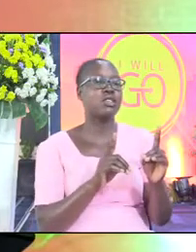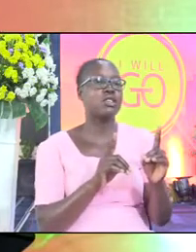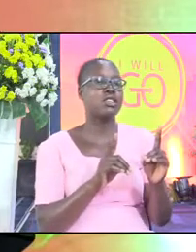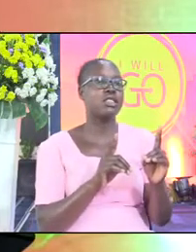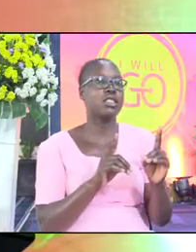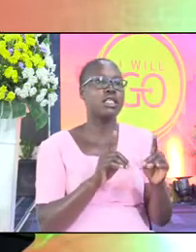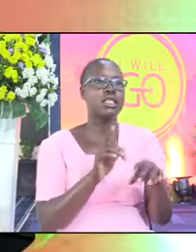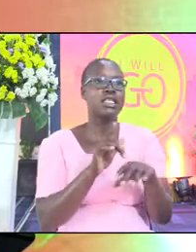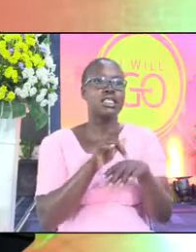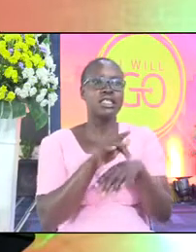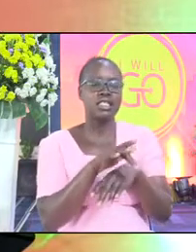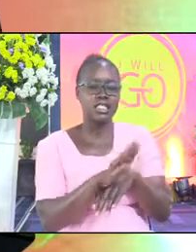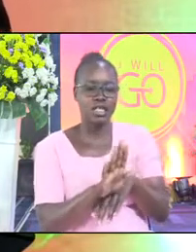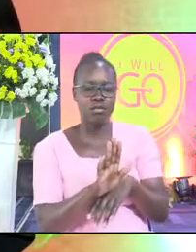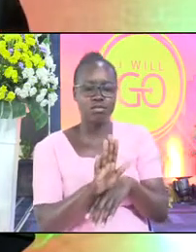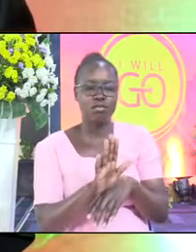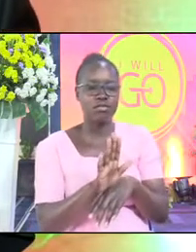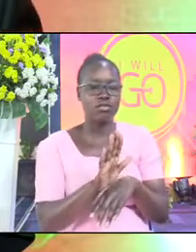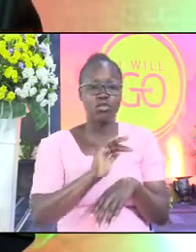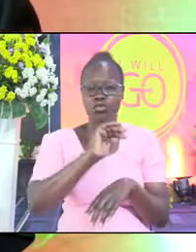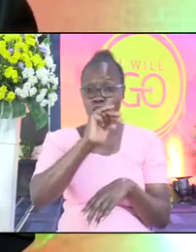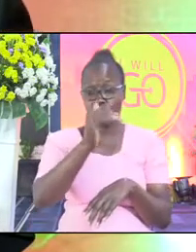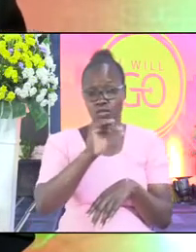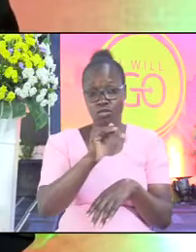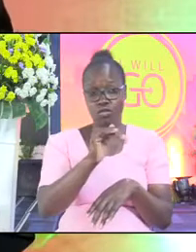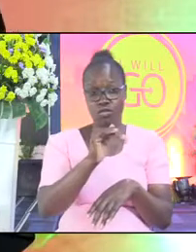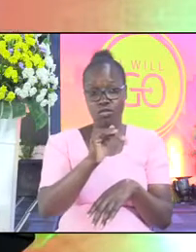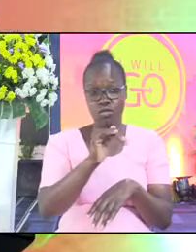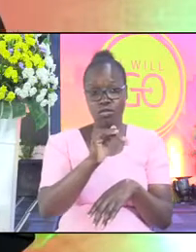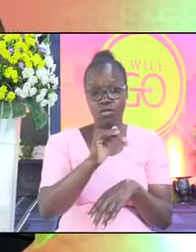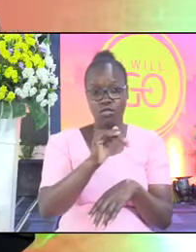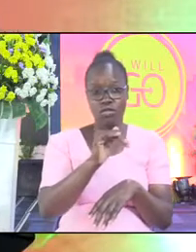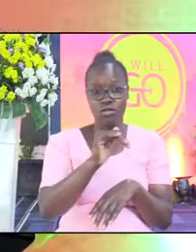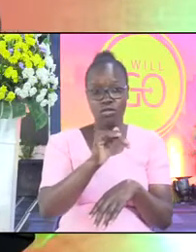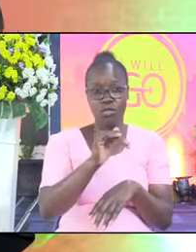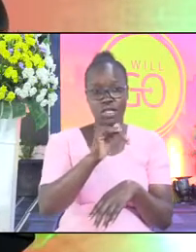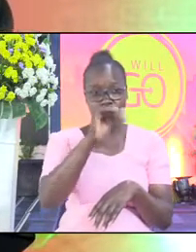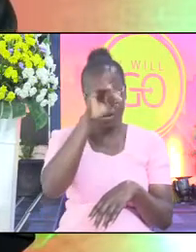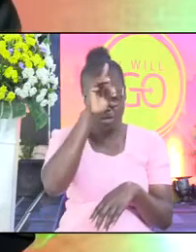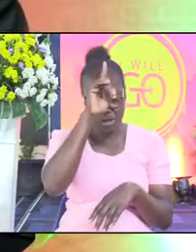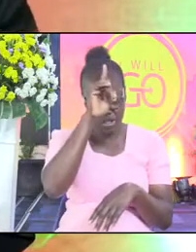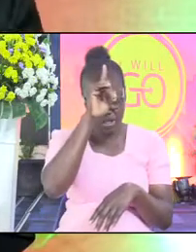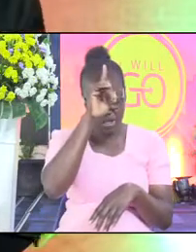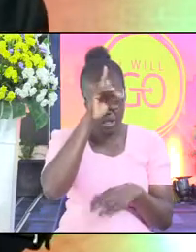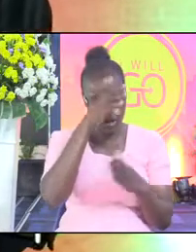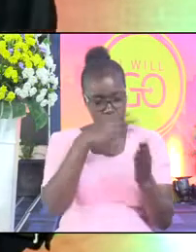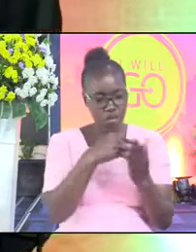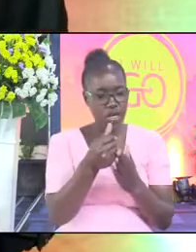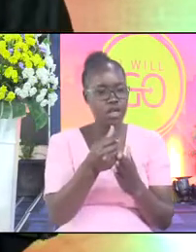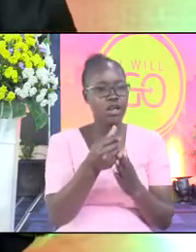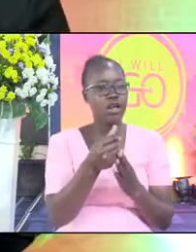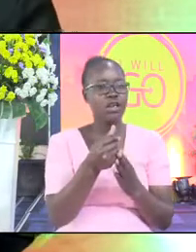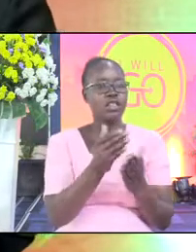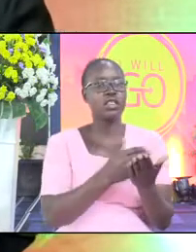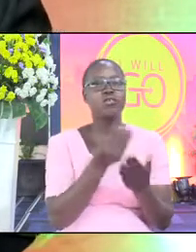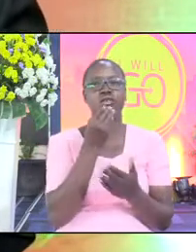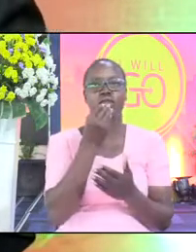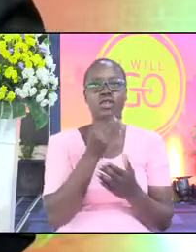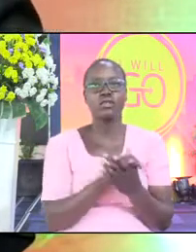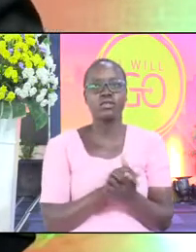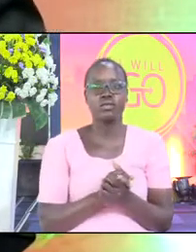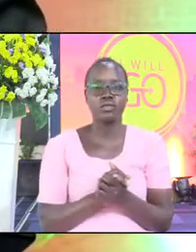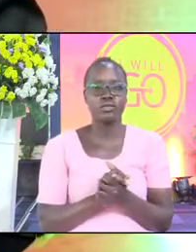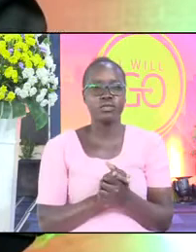he sent them into town, into the village to buy some